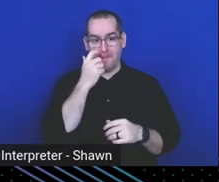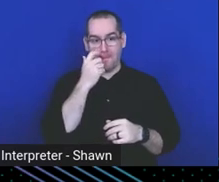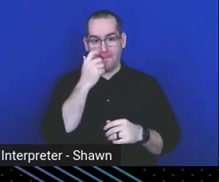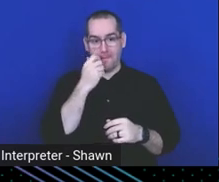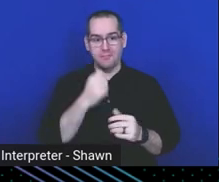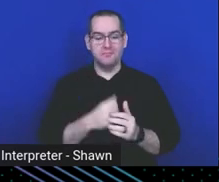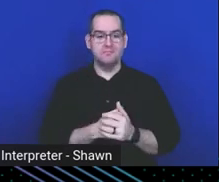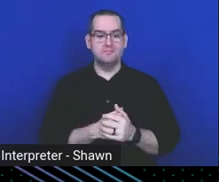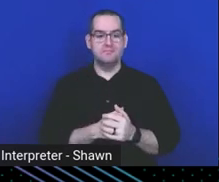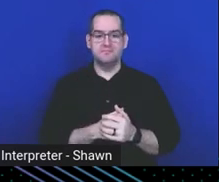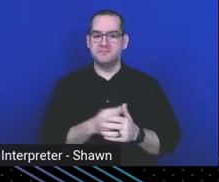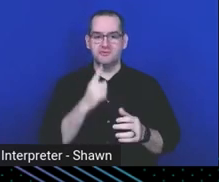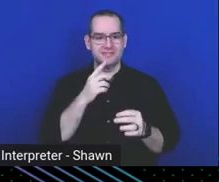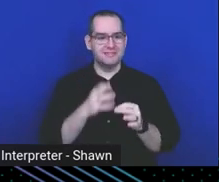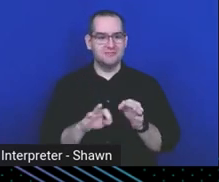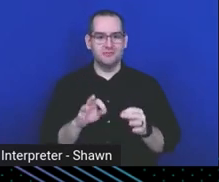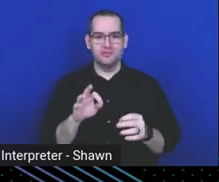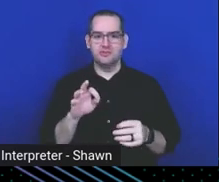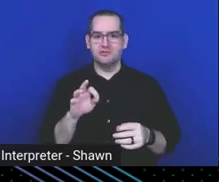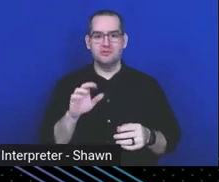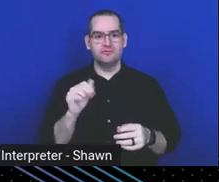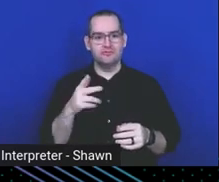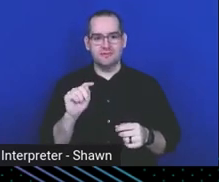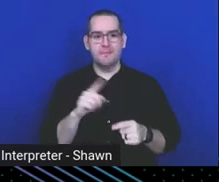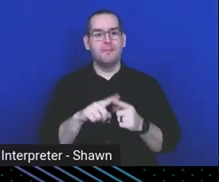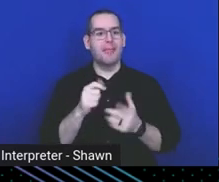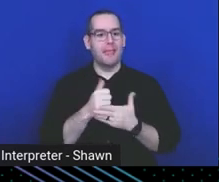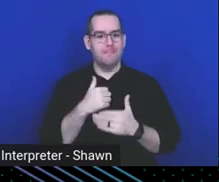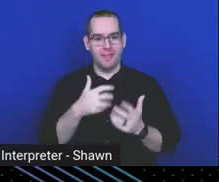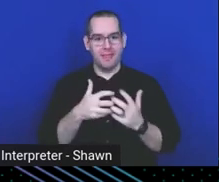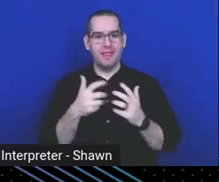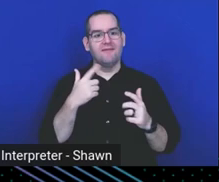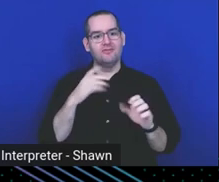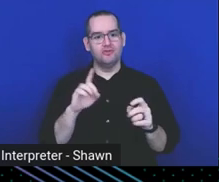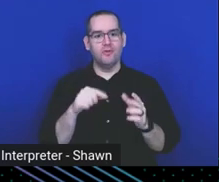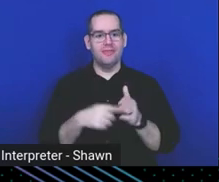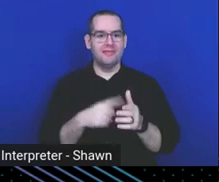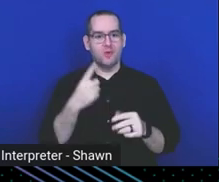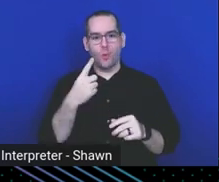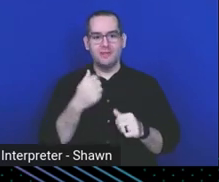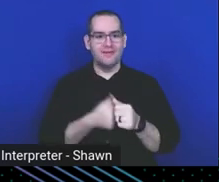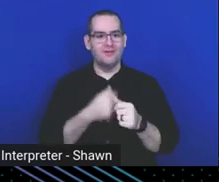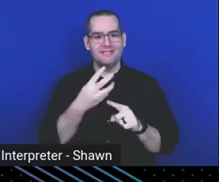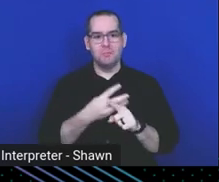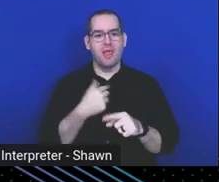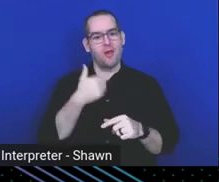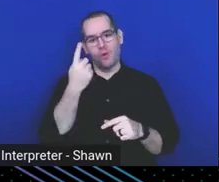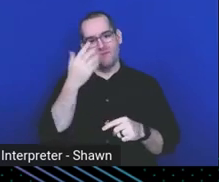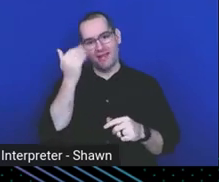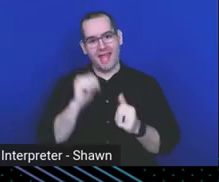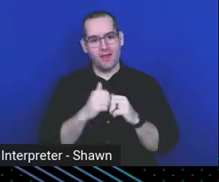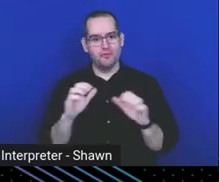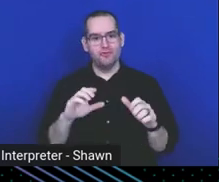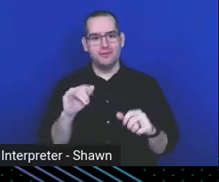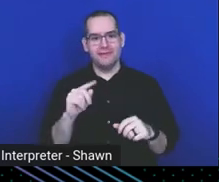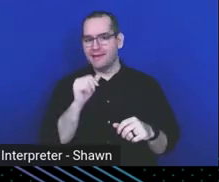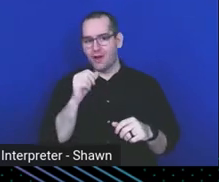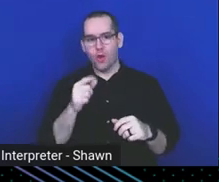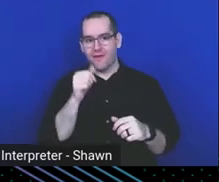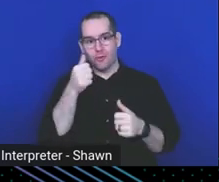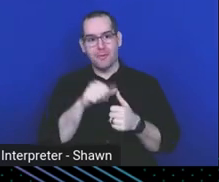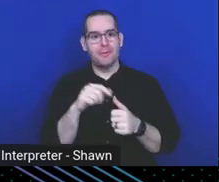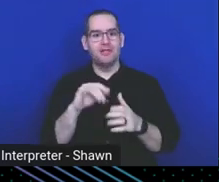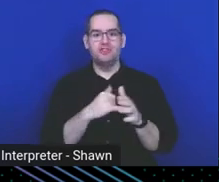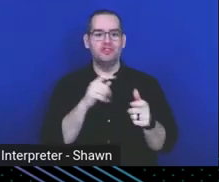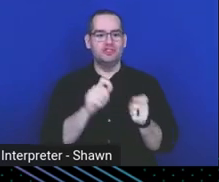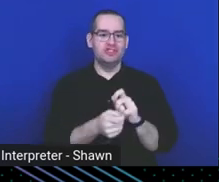it's really simple chat, but it did help me out a lot, because I have to do this once every six months, and I always forget how to do it, at least this way, I don't have to remember, I just need to